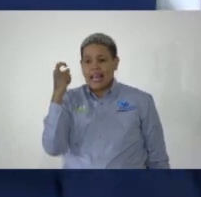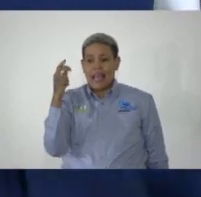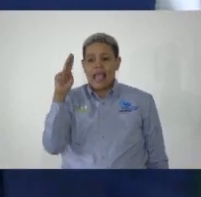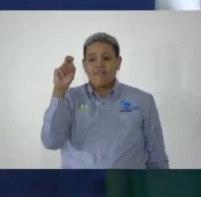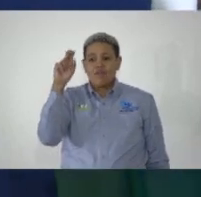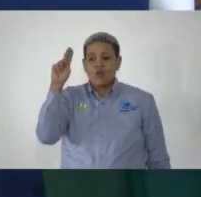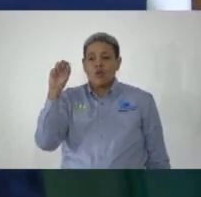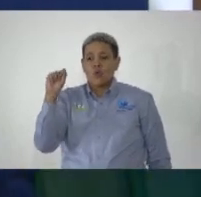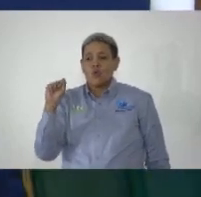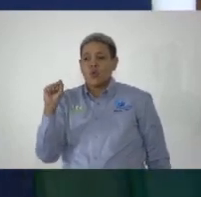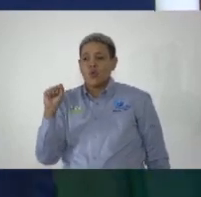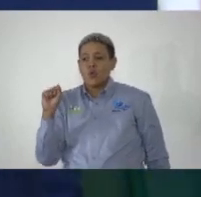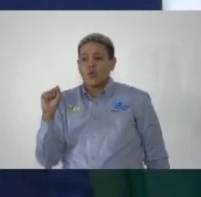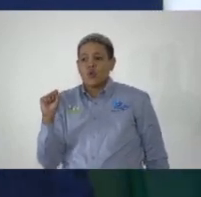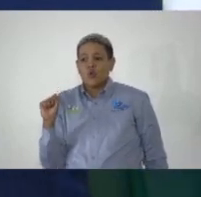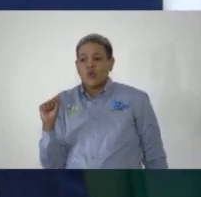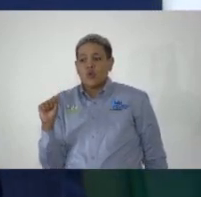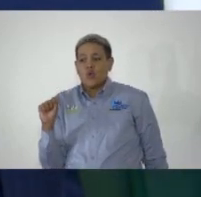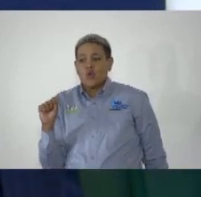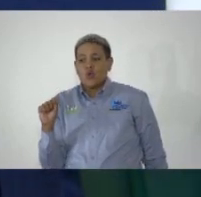the